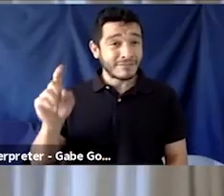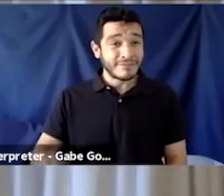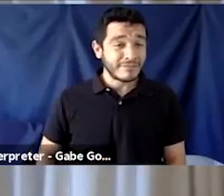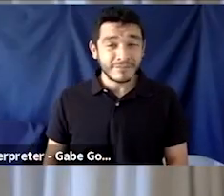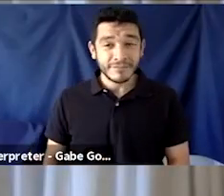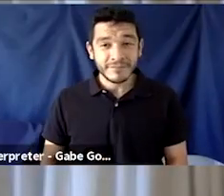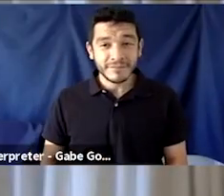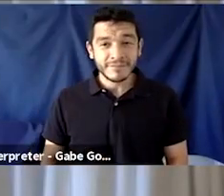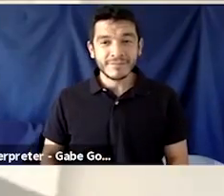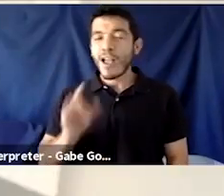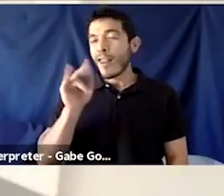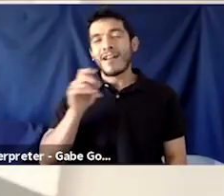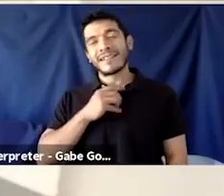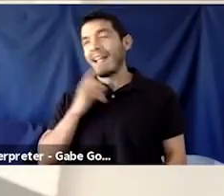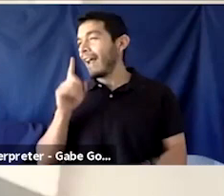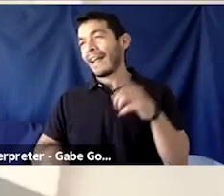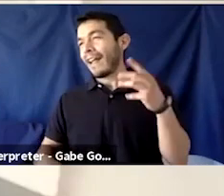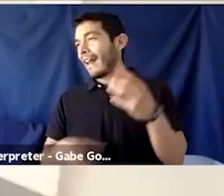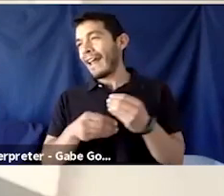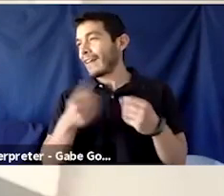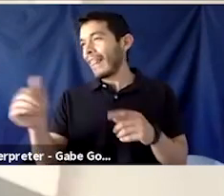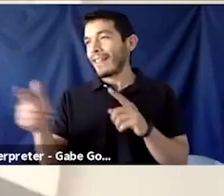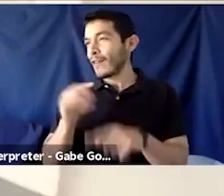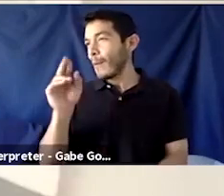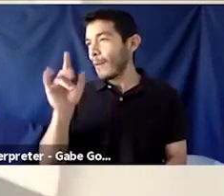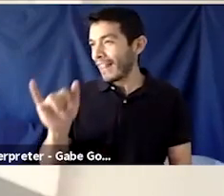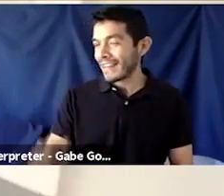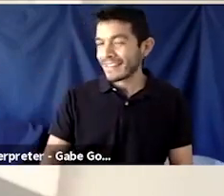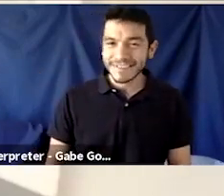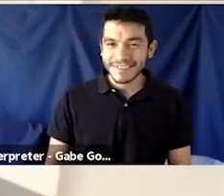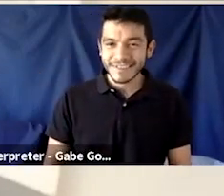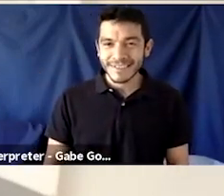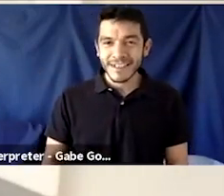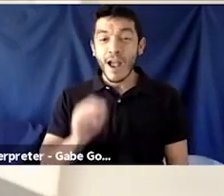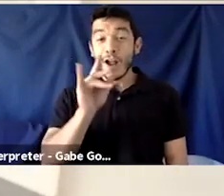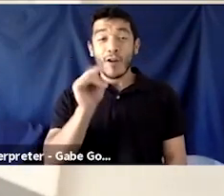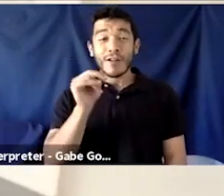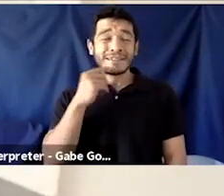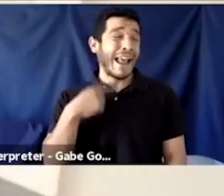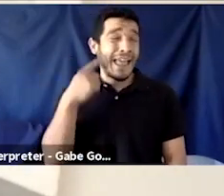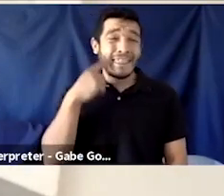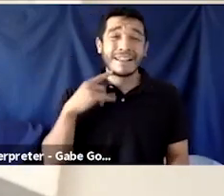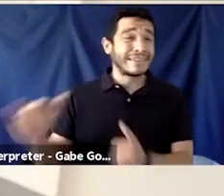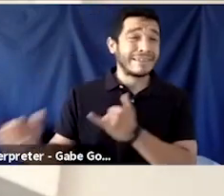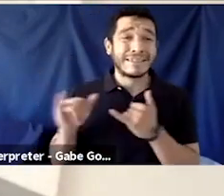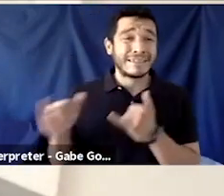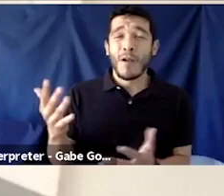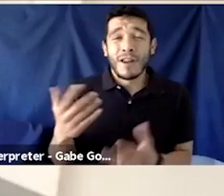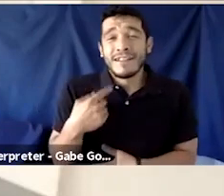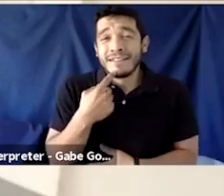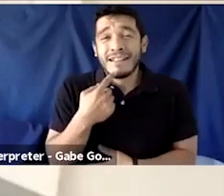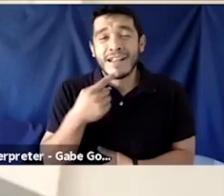to Marley. I think I'm with you, Ms. Toussaint. I mean, what do you say? You answered that